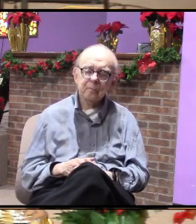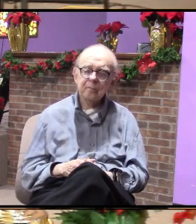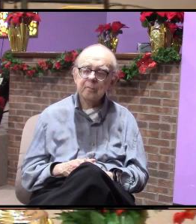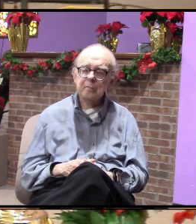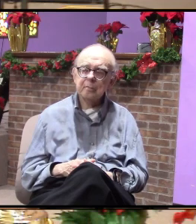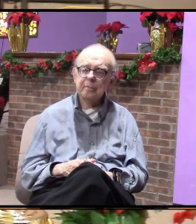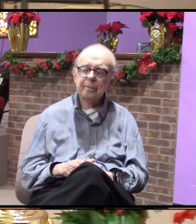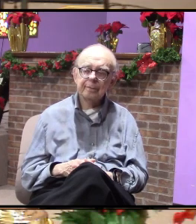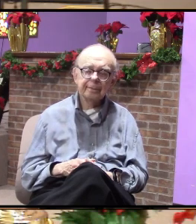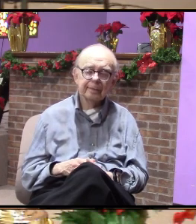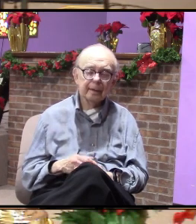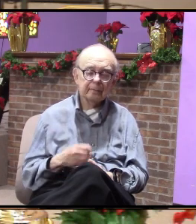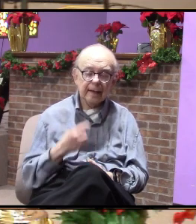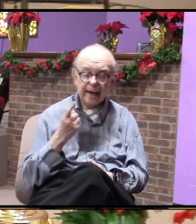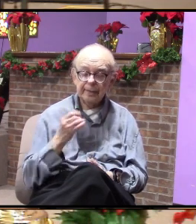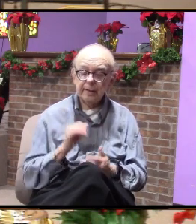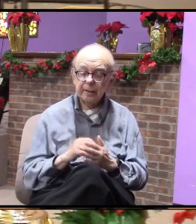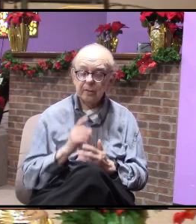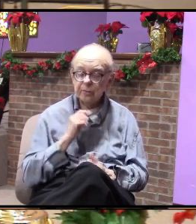I think that was God.